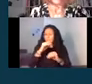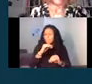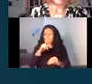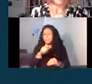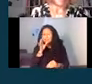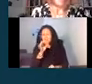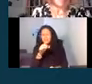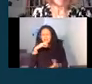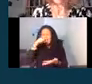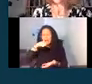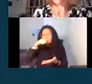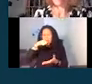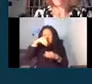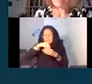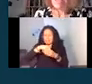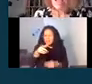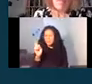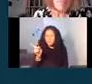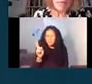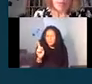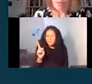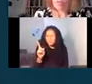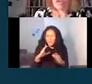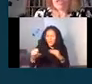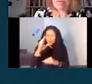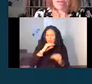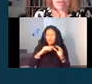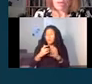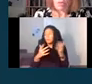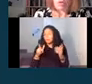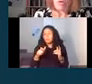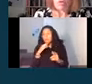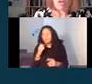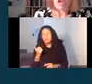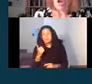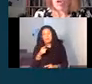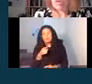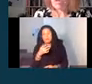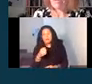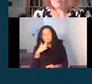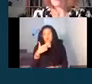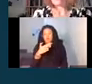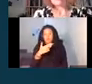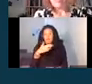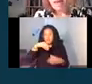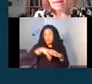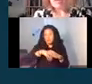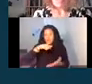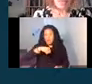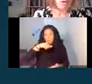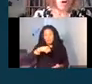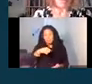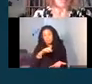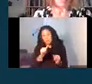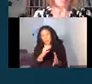carried in her handbag. Many people said that she walked around with a loaded revolver, which may or